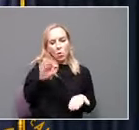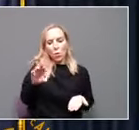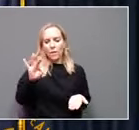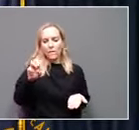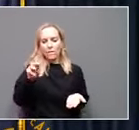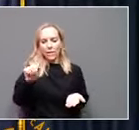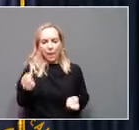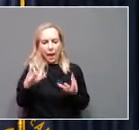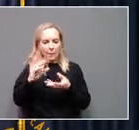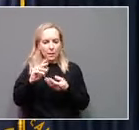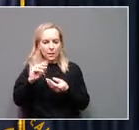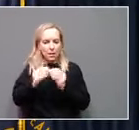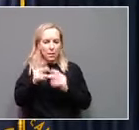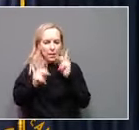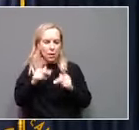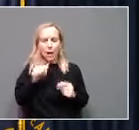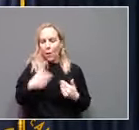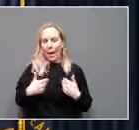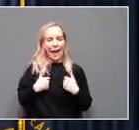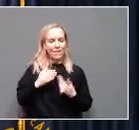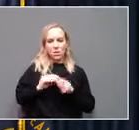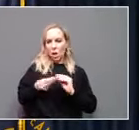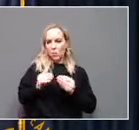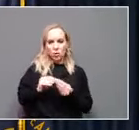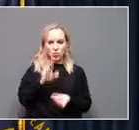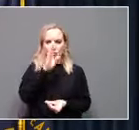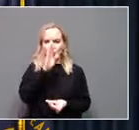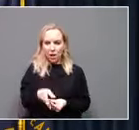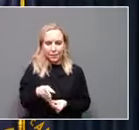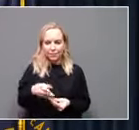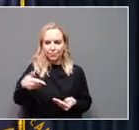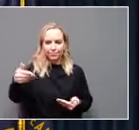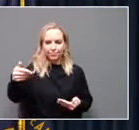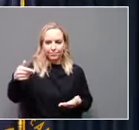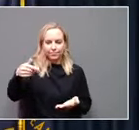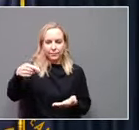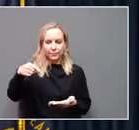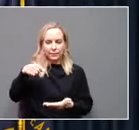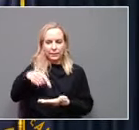So I do not have the numbers directly in front of me